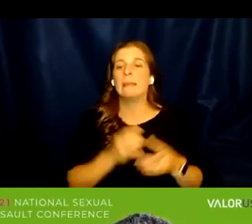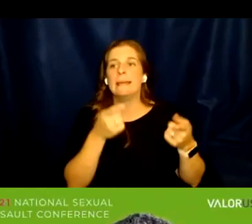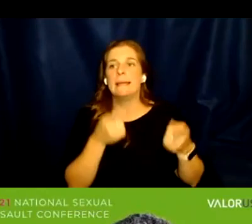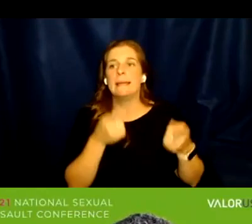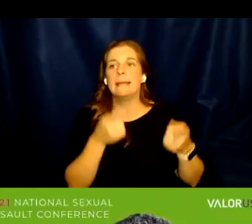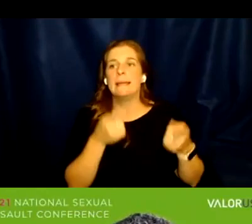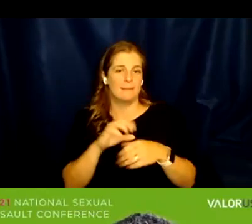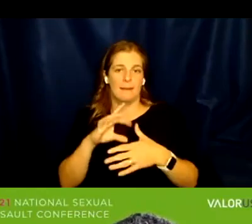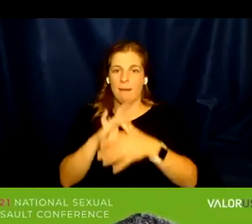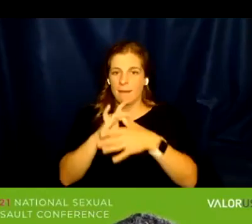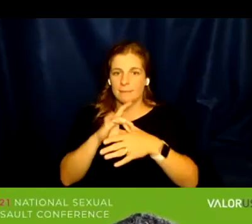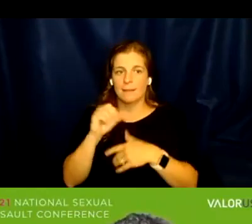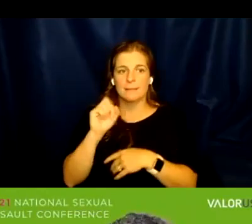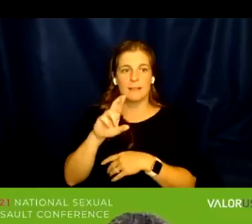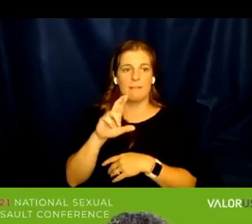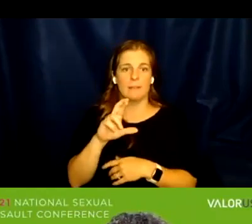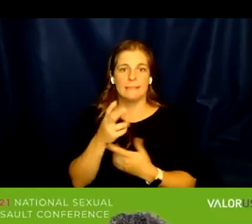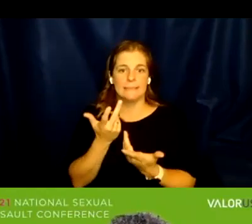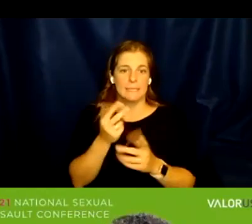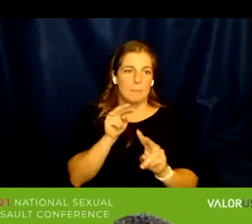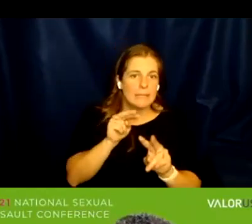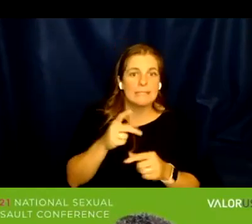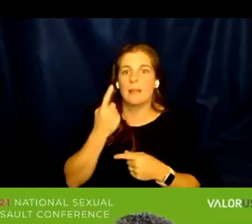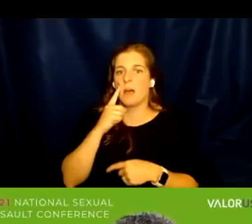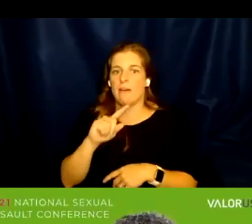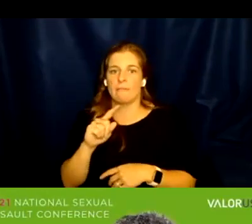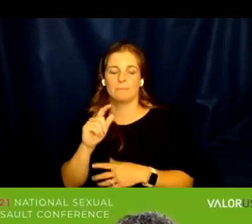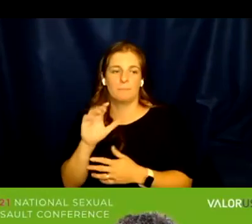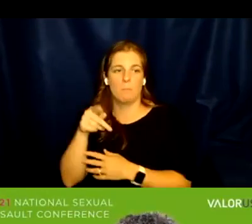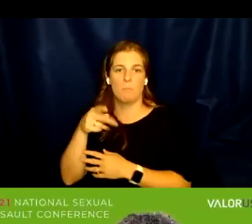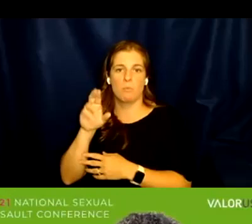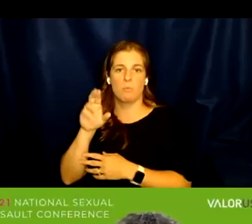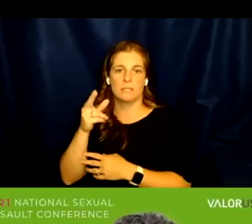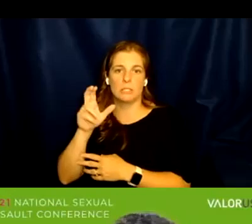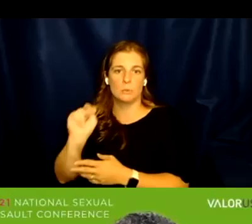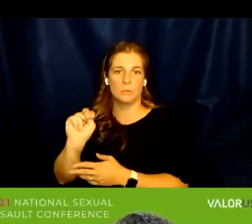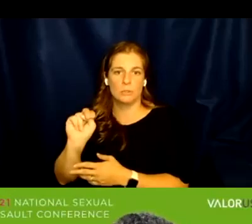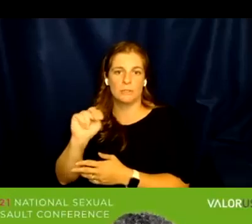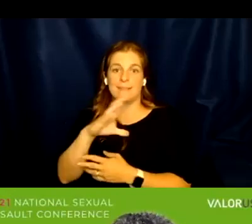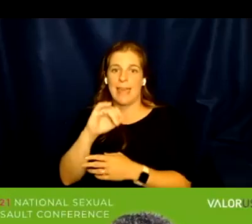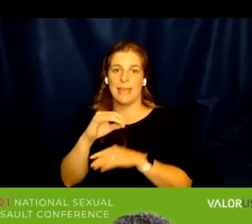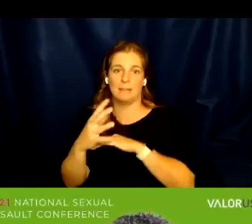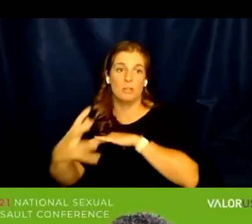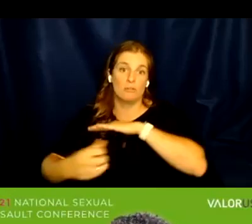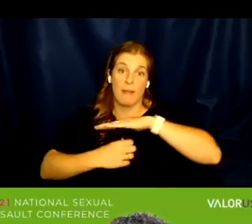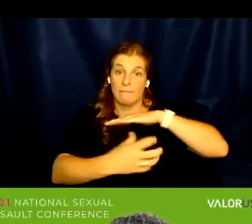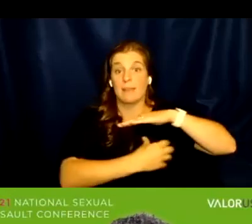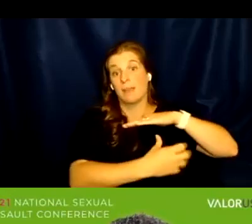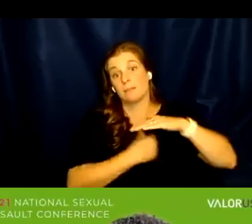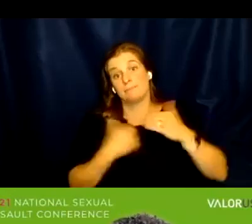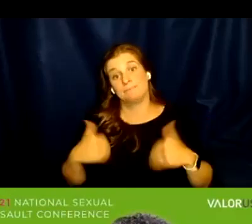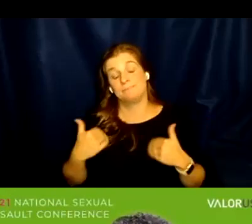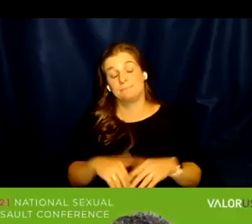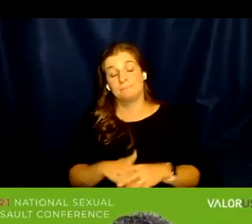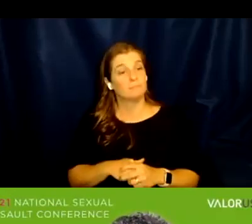of policing of prostitution and trafficking in epidemic proportions. And I